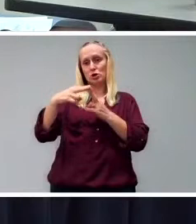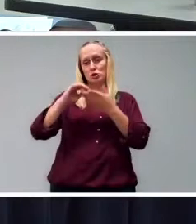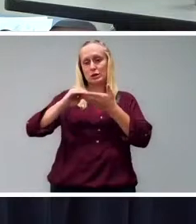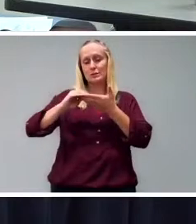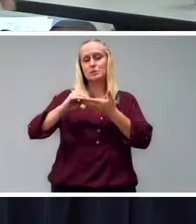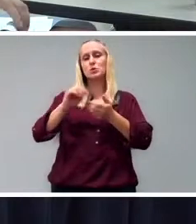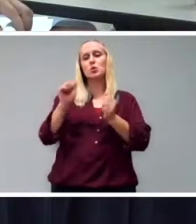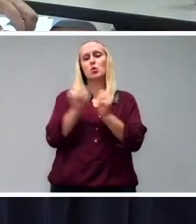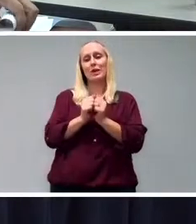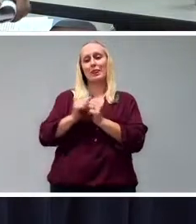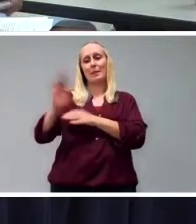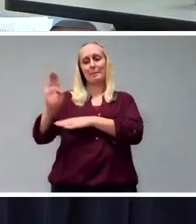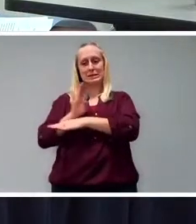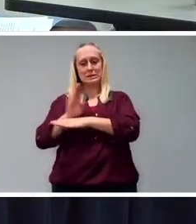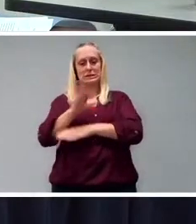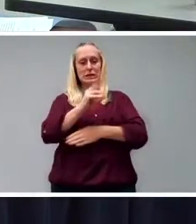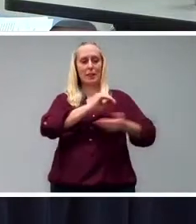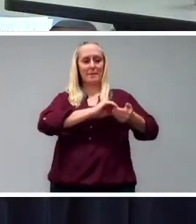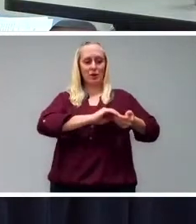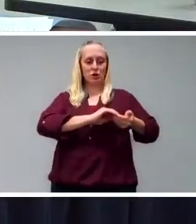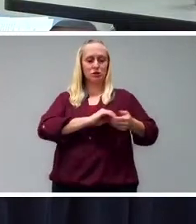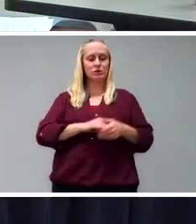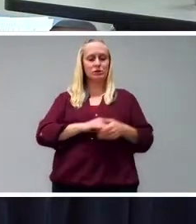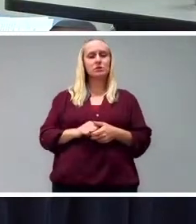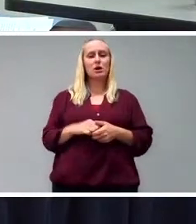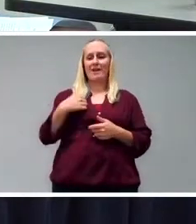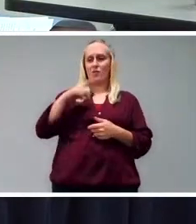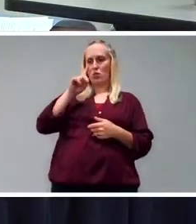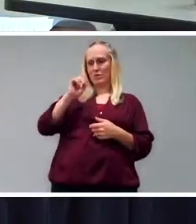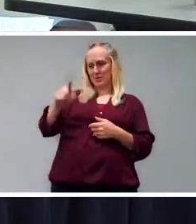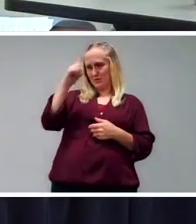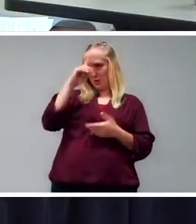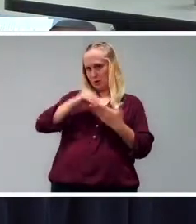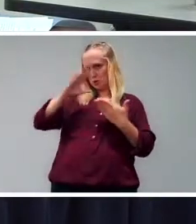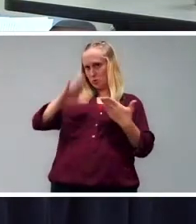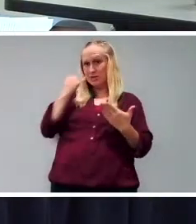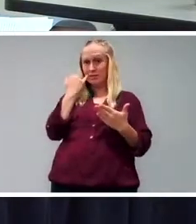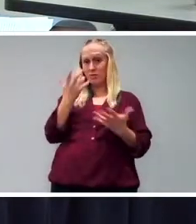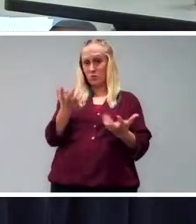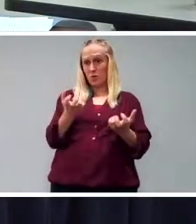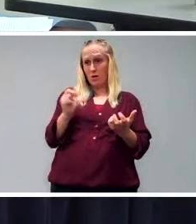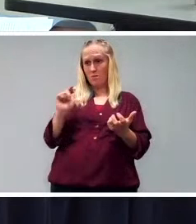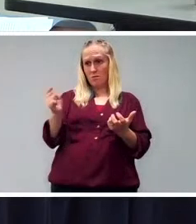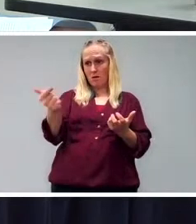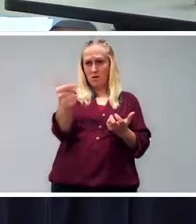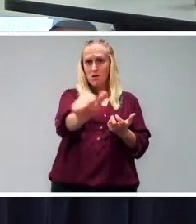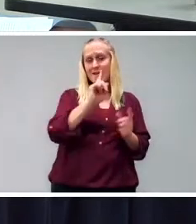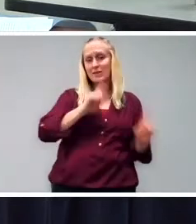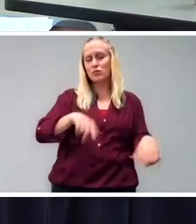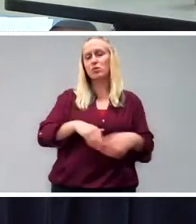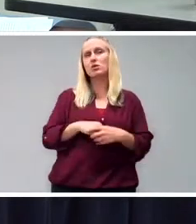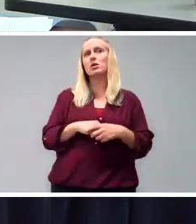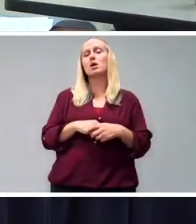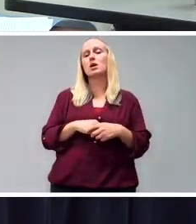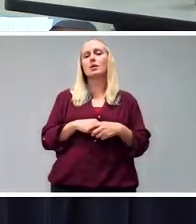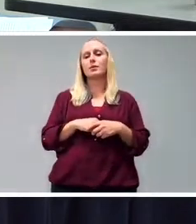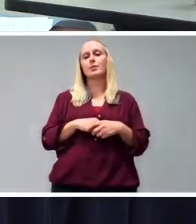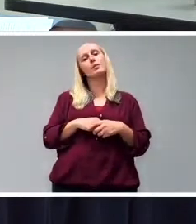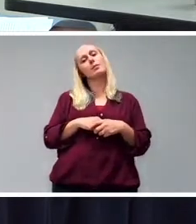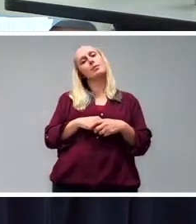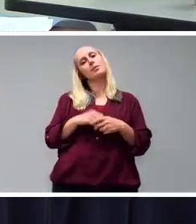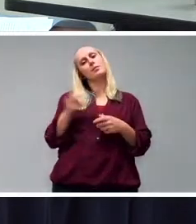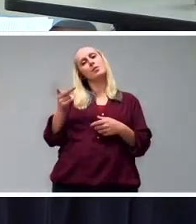And something for the student, I have questions for the students, if you all want to take a time to answer this. You know, do you